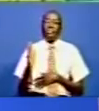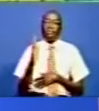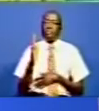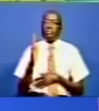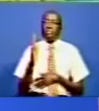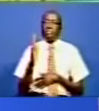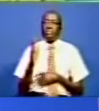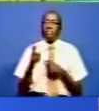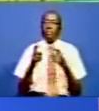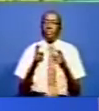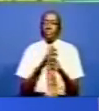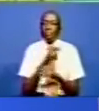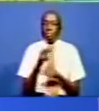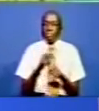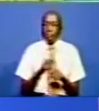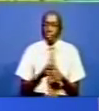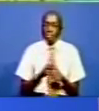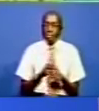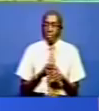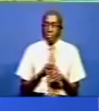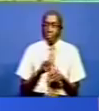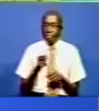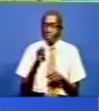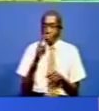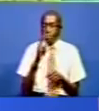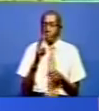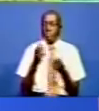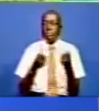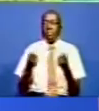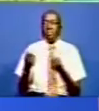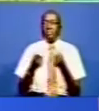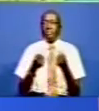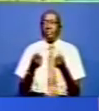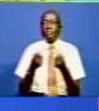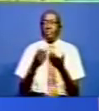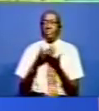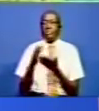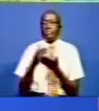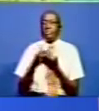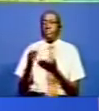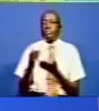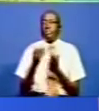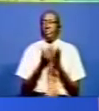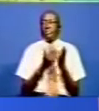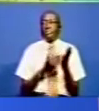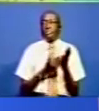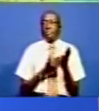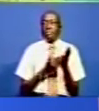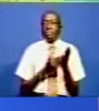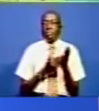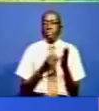equipping our national police service with motor vehicles through leasing programs is stalled in the courts of law.